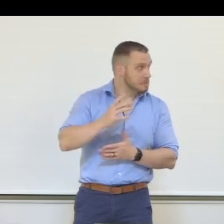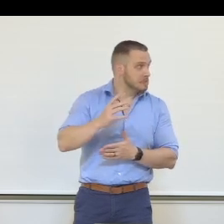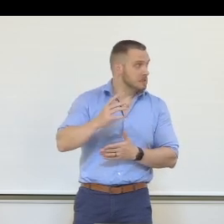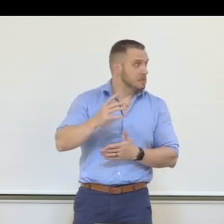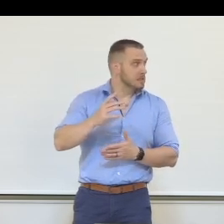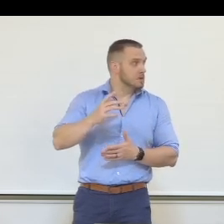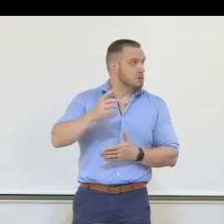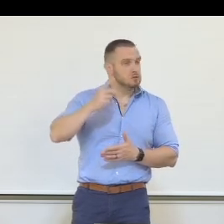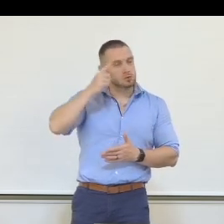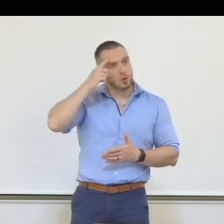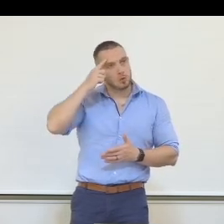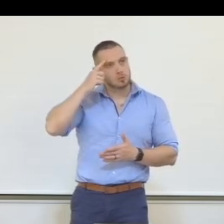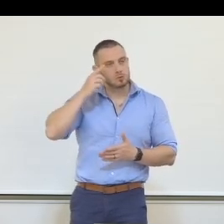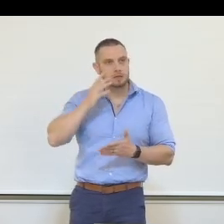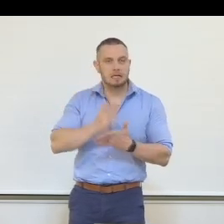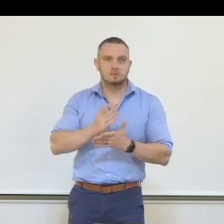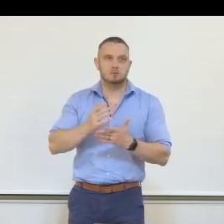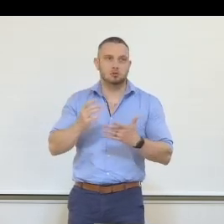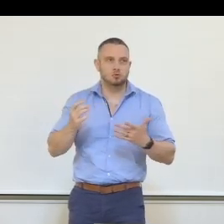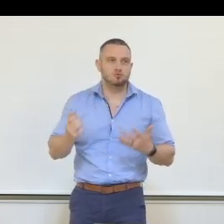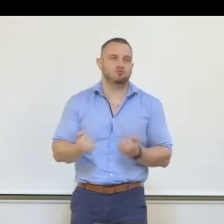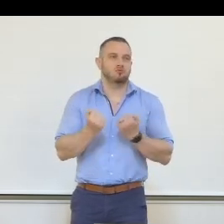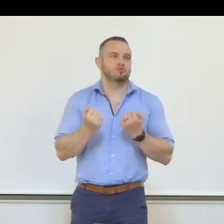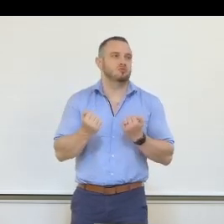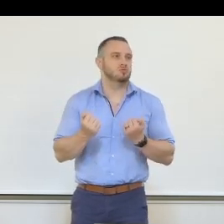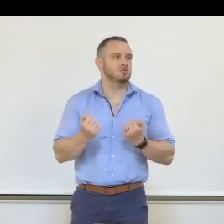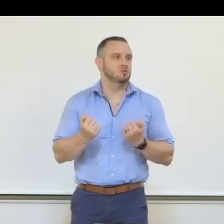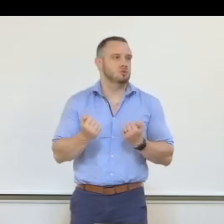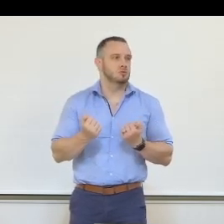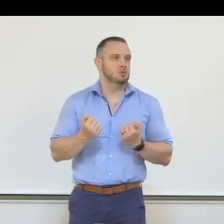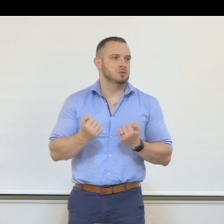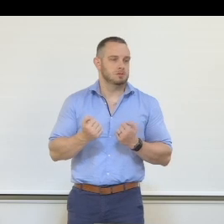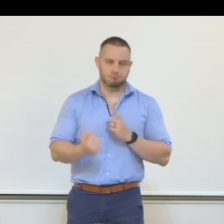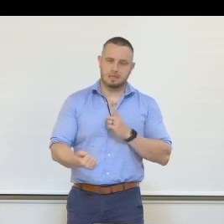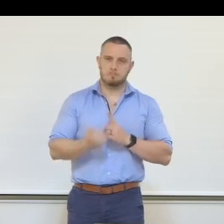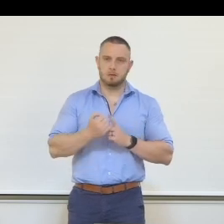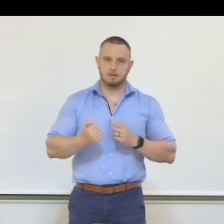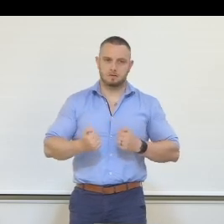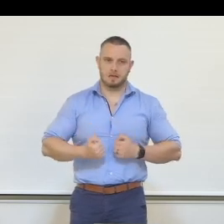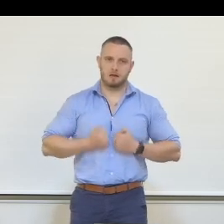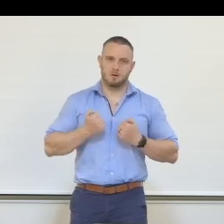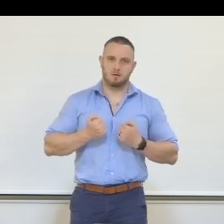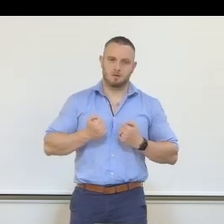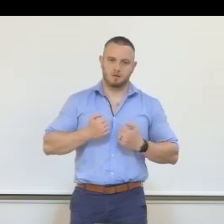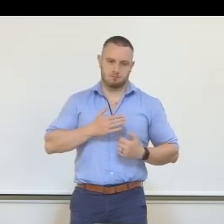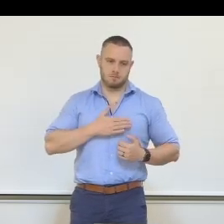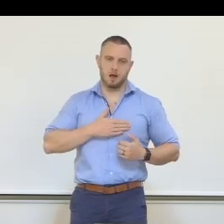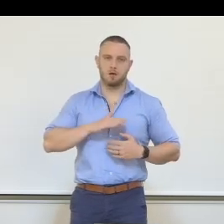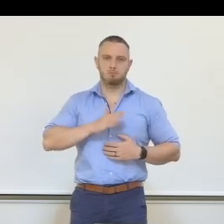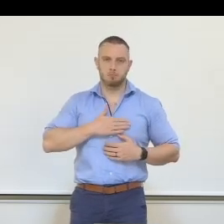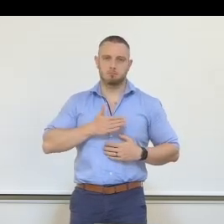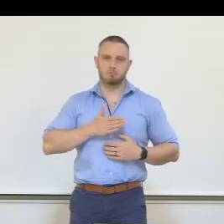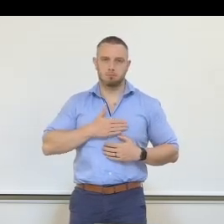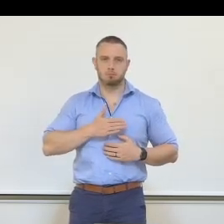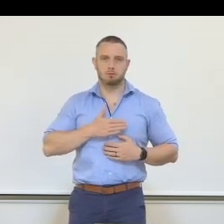thought to be a very strong, to have a very strong impact on our circadian rhythms. And the idea